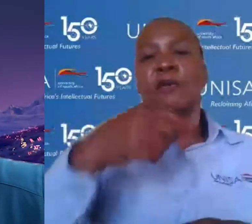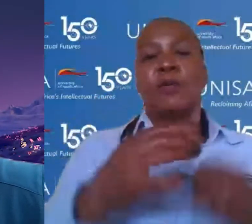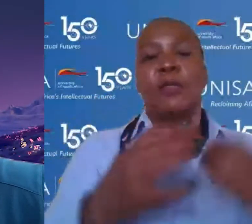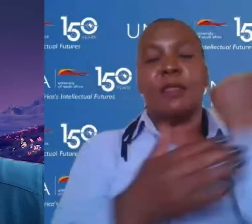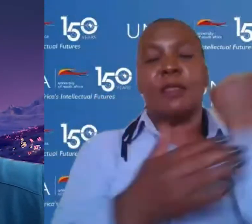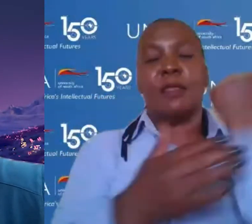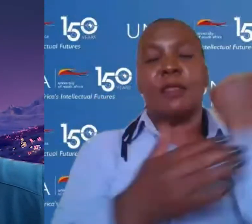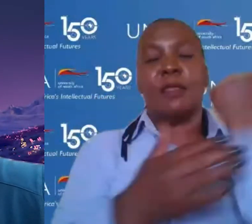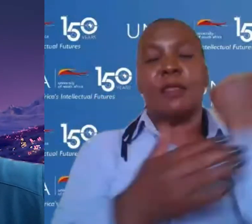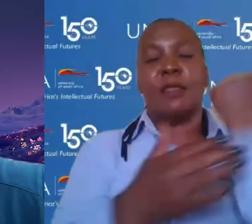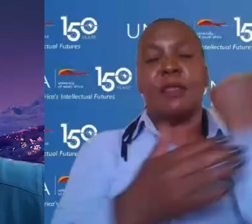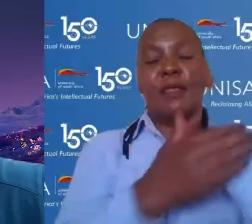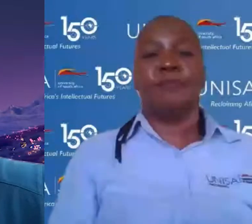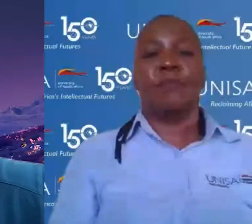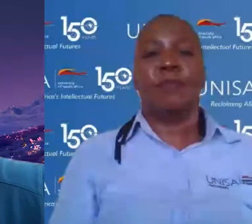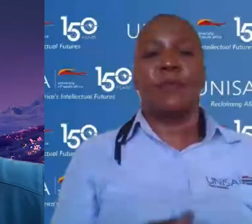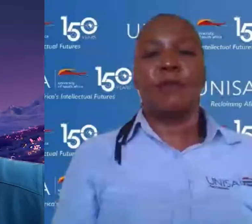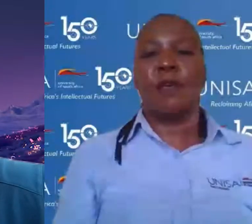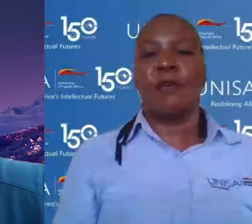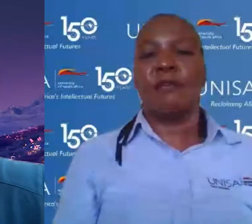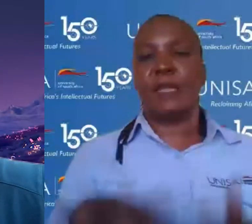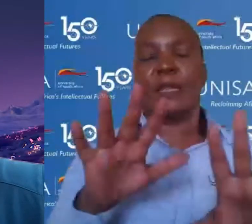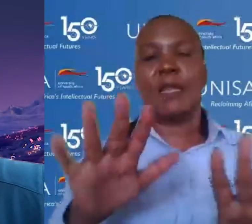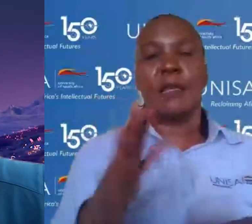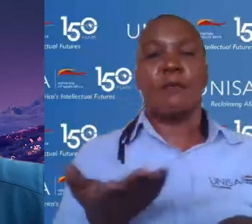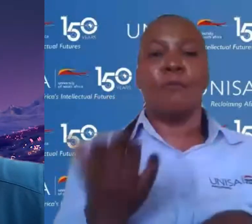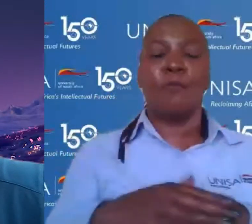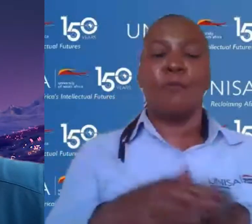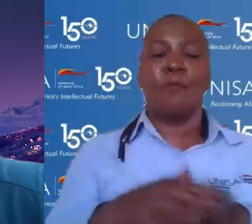got 10 more minutes to go.